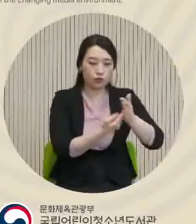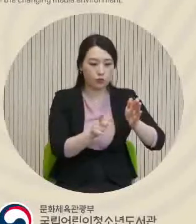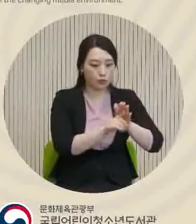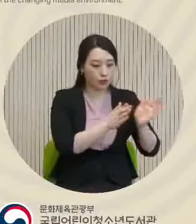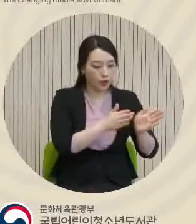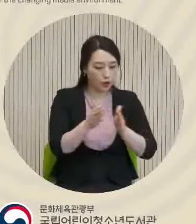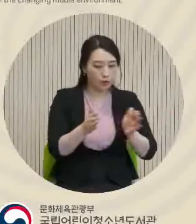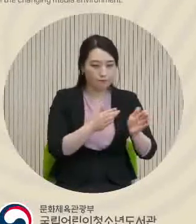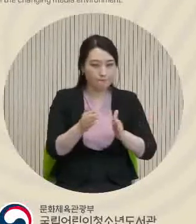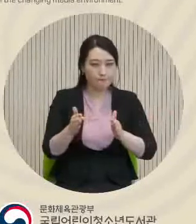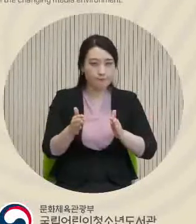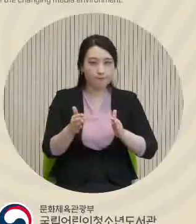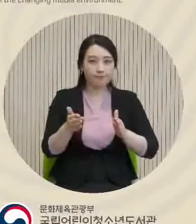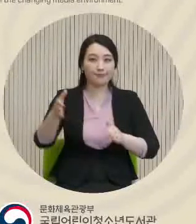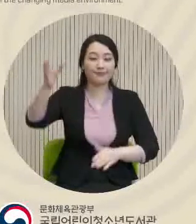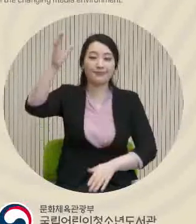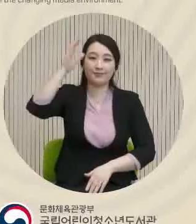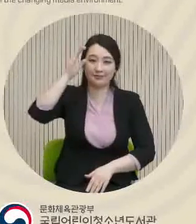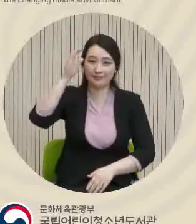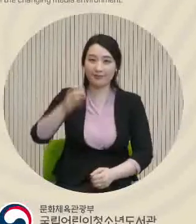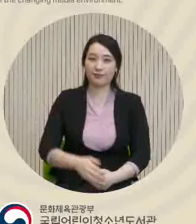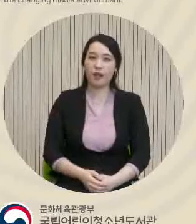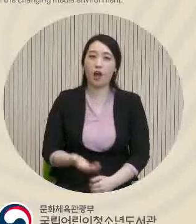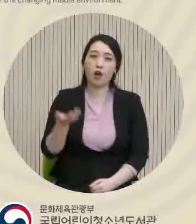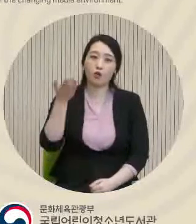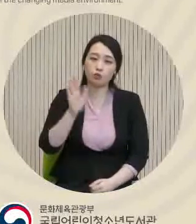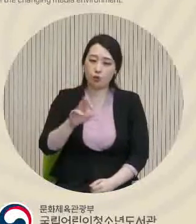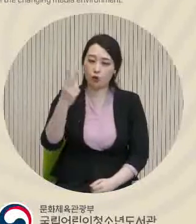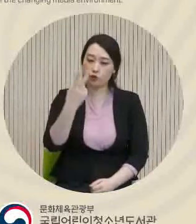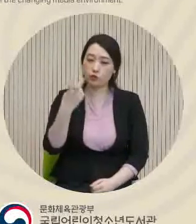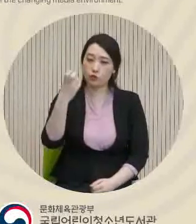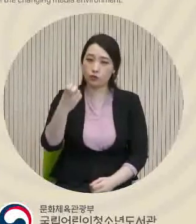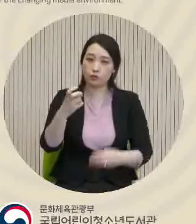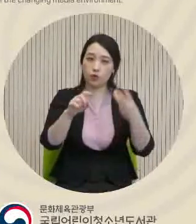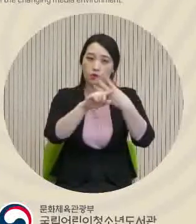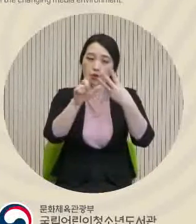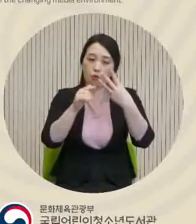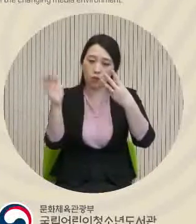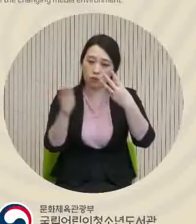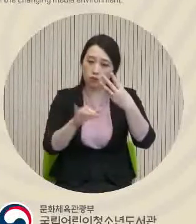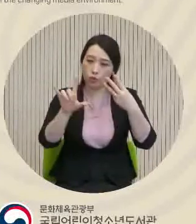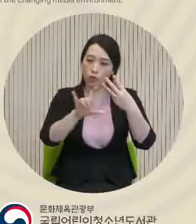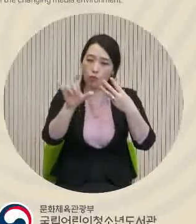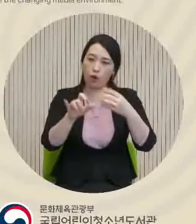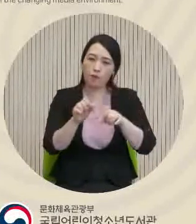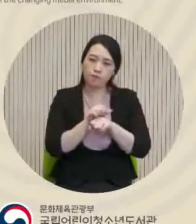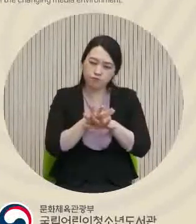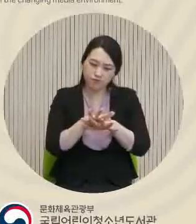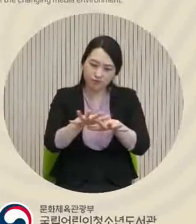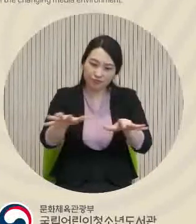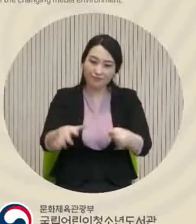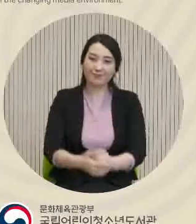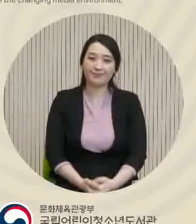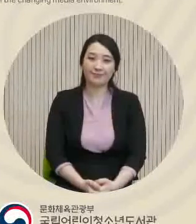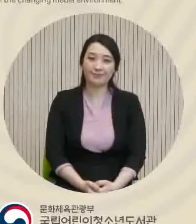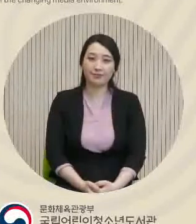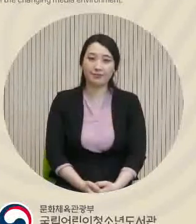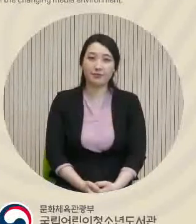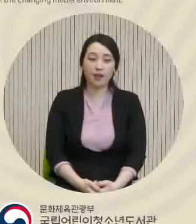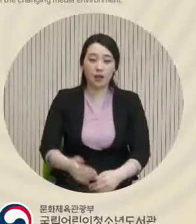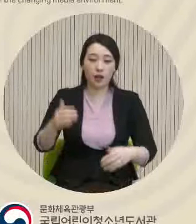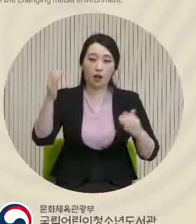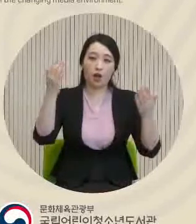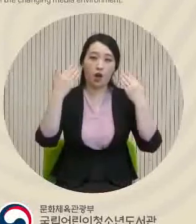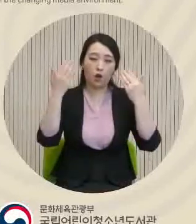2020, and we expected to have this program as a part of these program projects. However, because